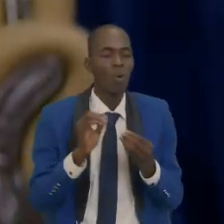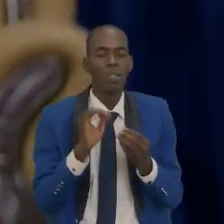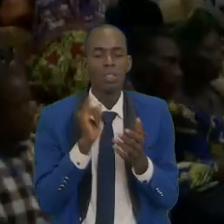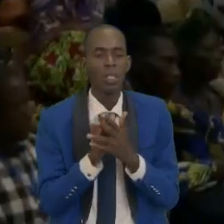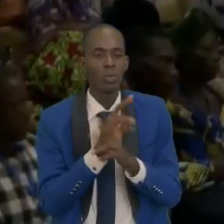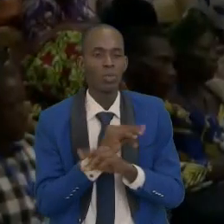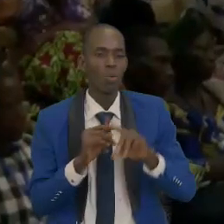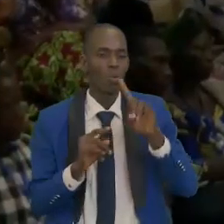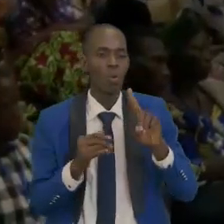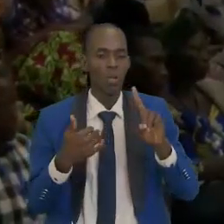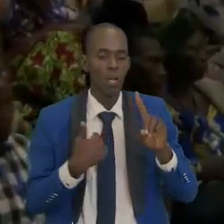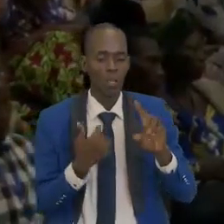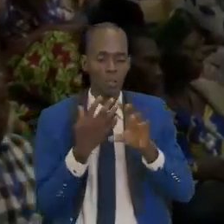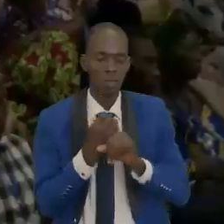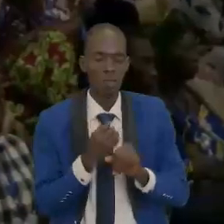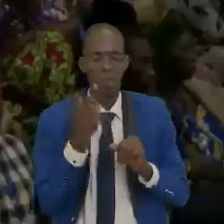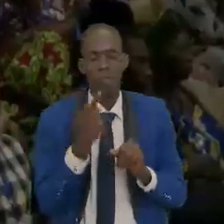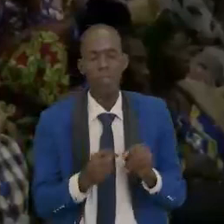obtained the faith